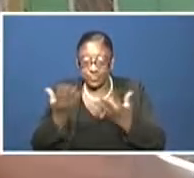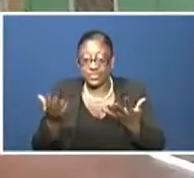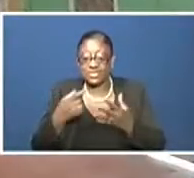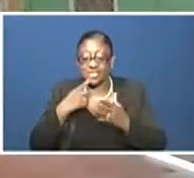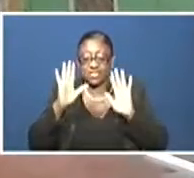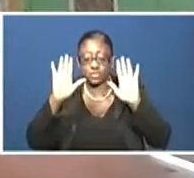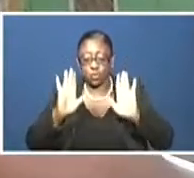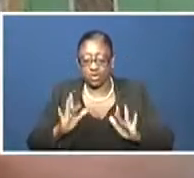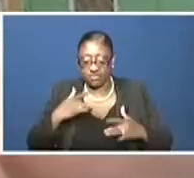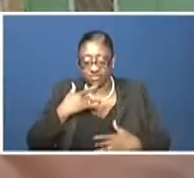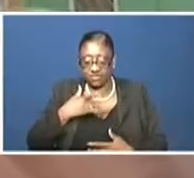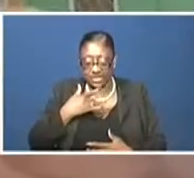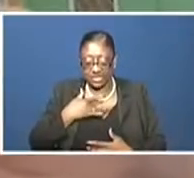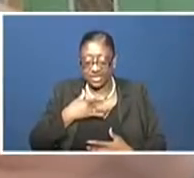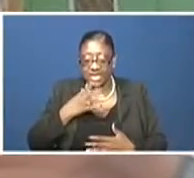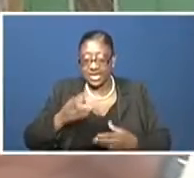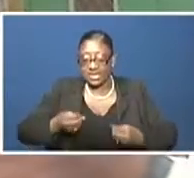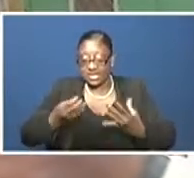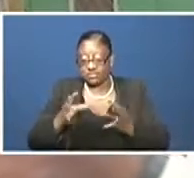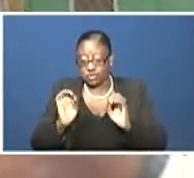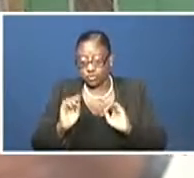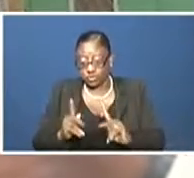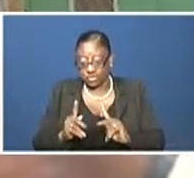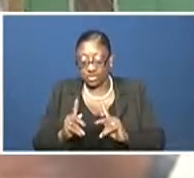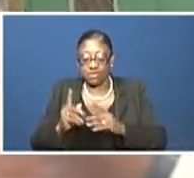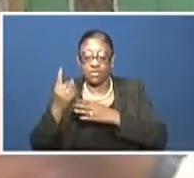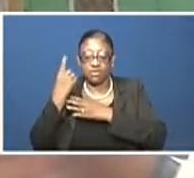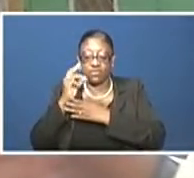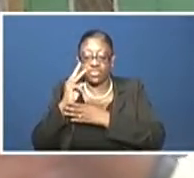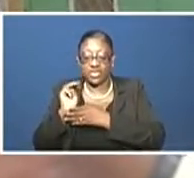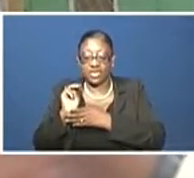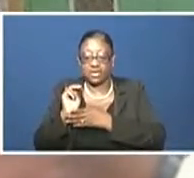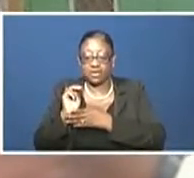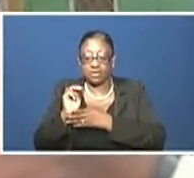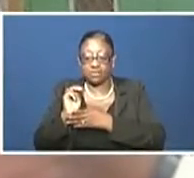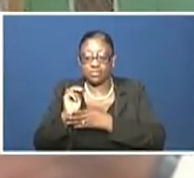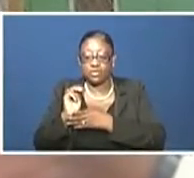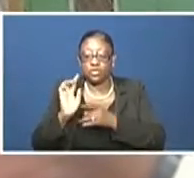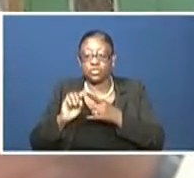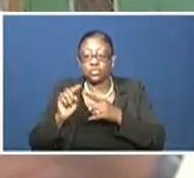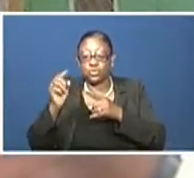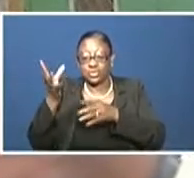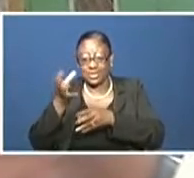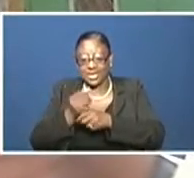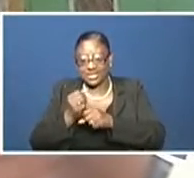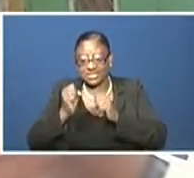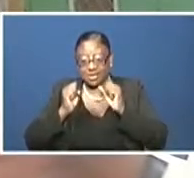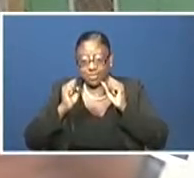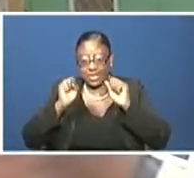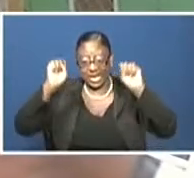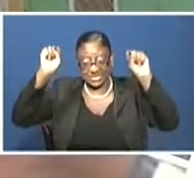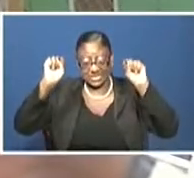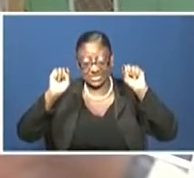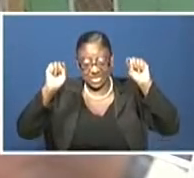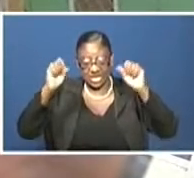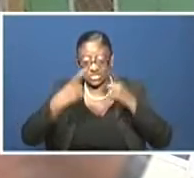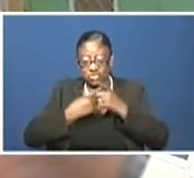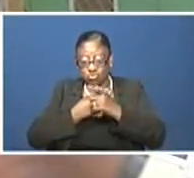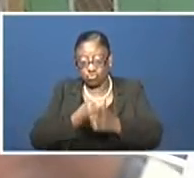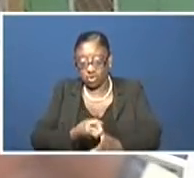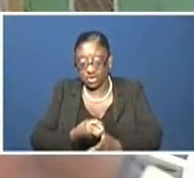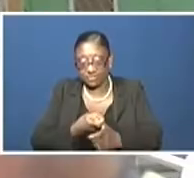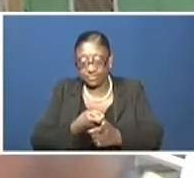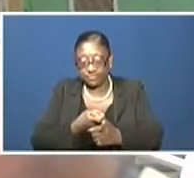and it just provides an opportunity down for them to go and get some exercise and run about in fresh air and